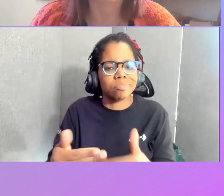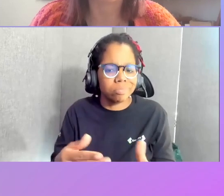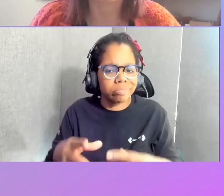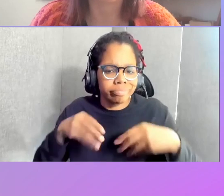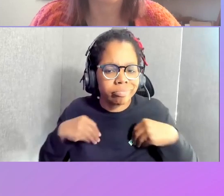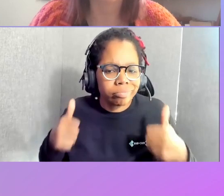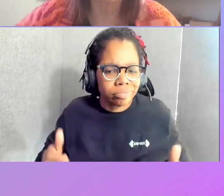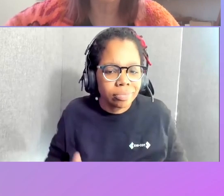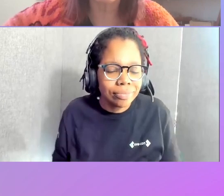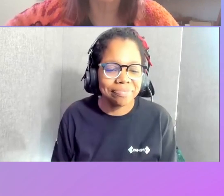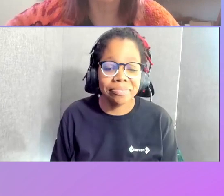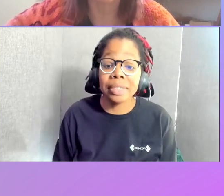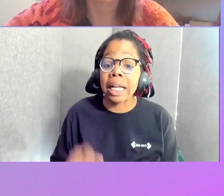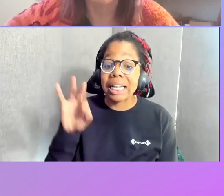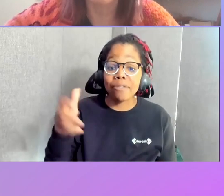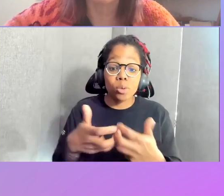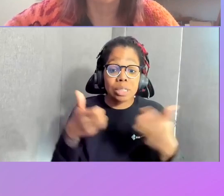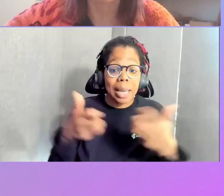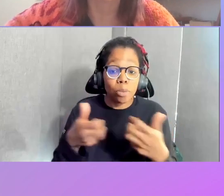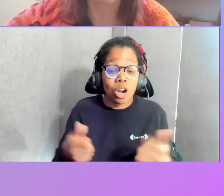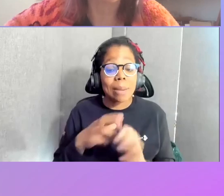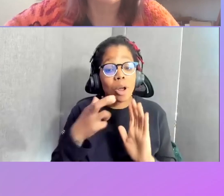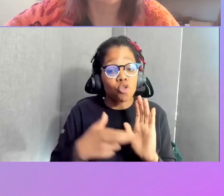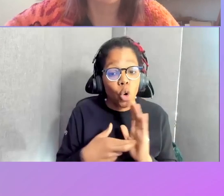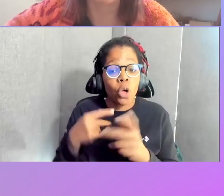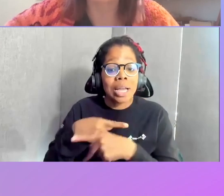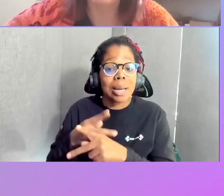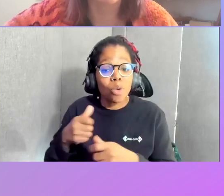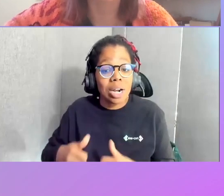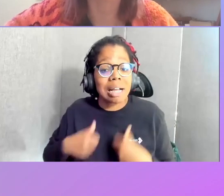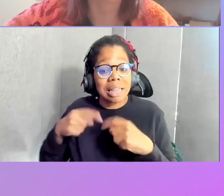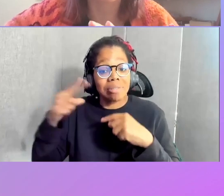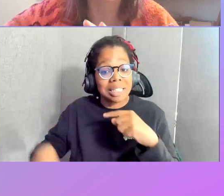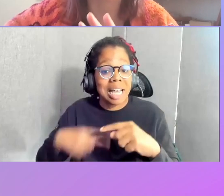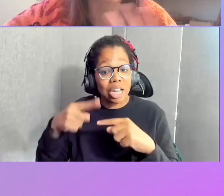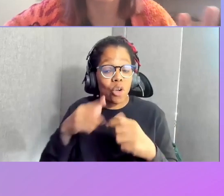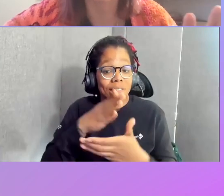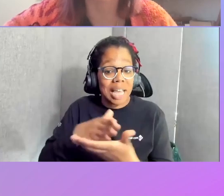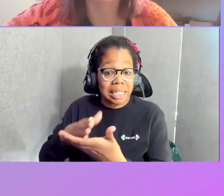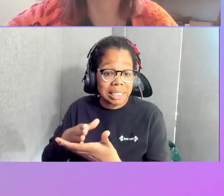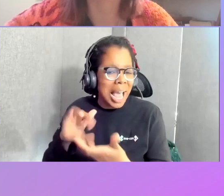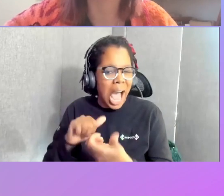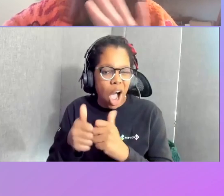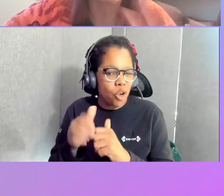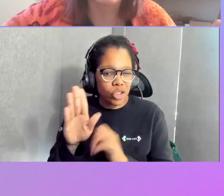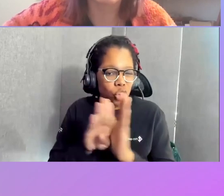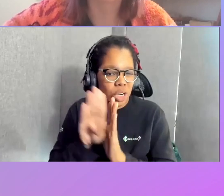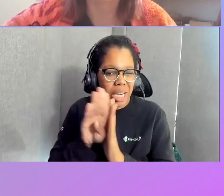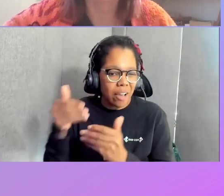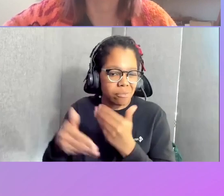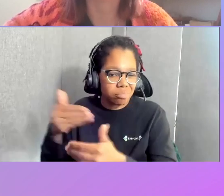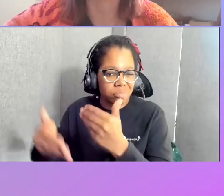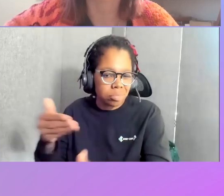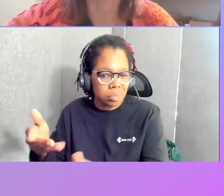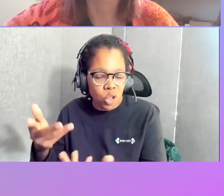testing. So if you separate it by role and product lifecycle phase, however you have your DevOps process laid out,